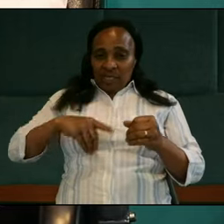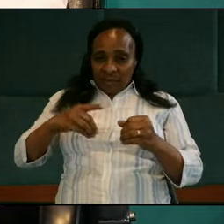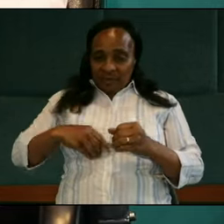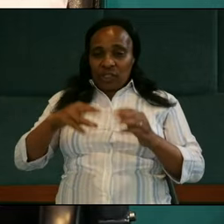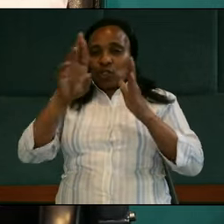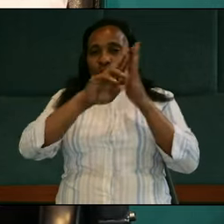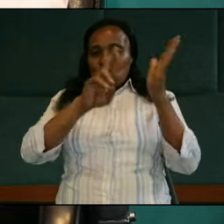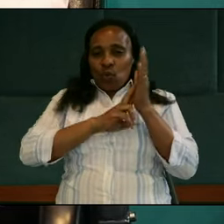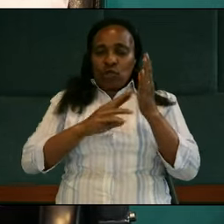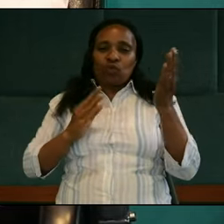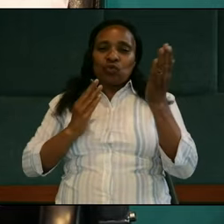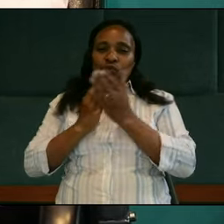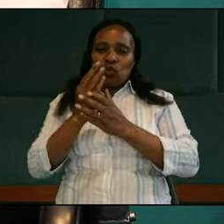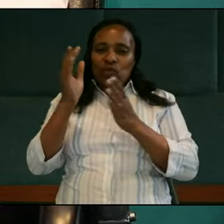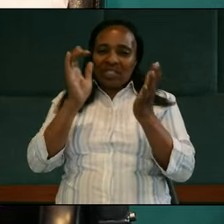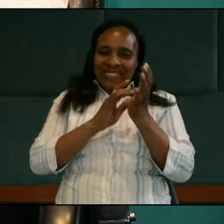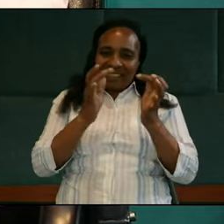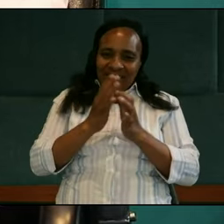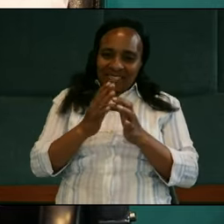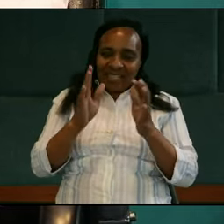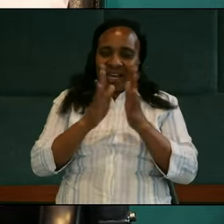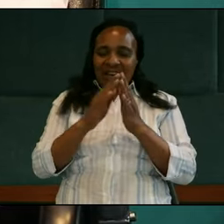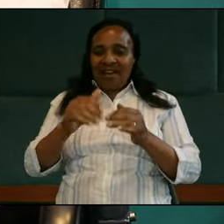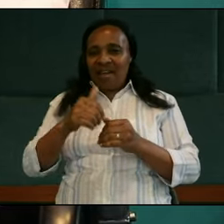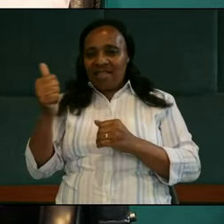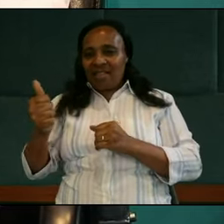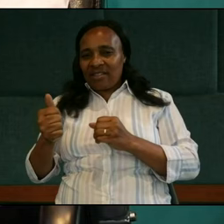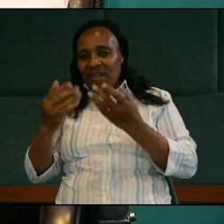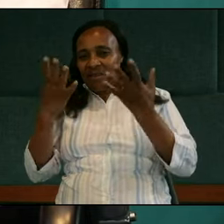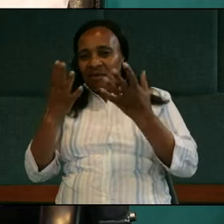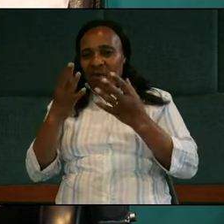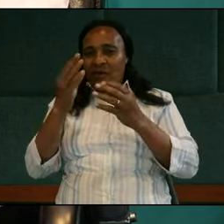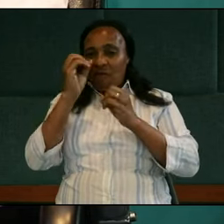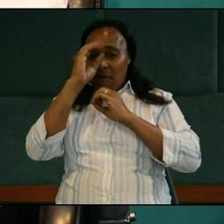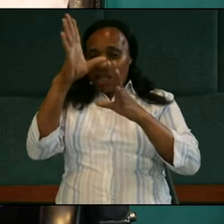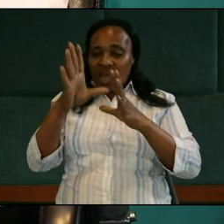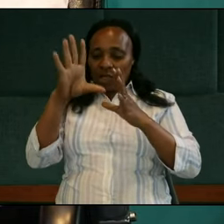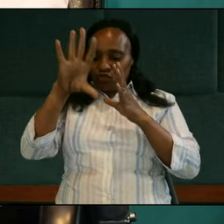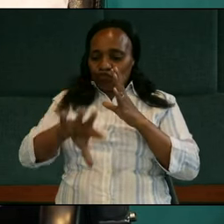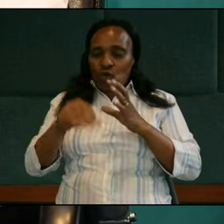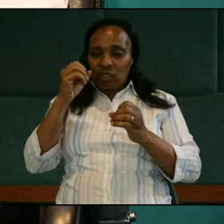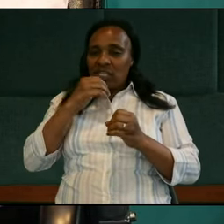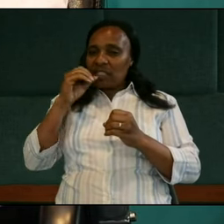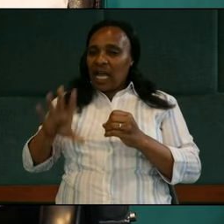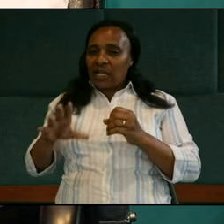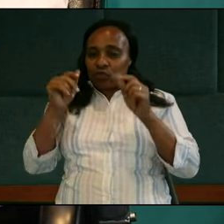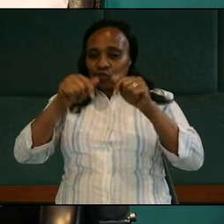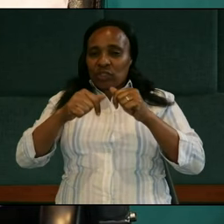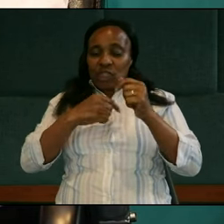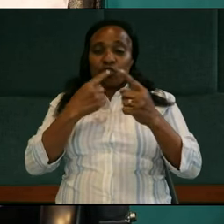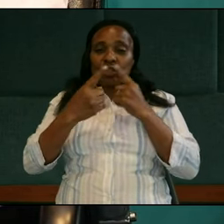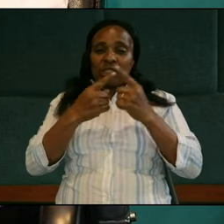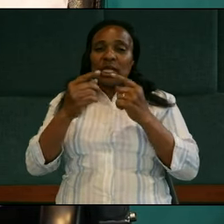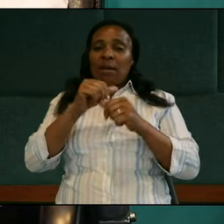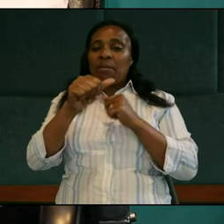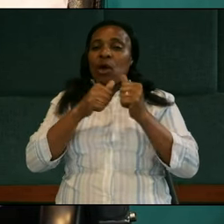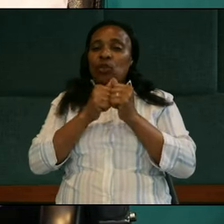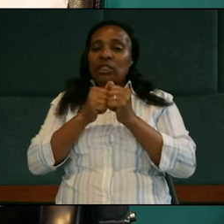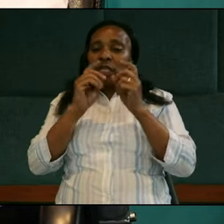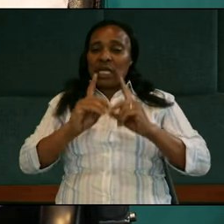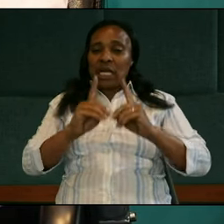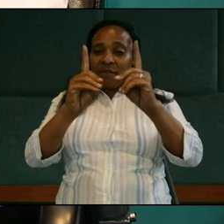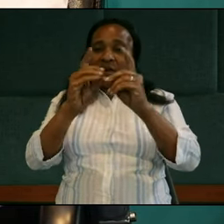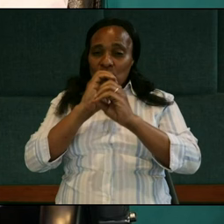through Jesus and the fathers that God chose for his son. But now today we're talking about an undelivered gift.